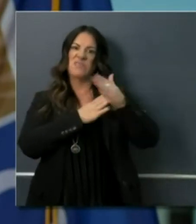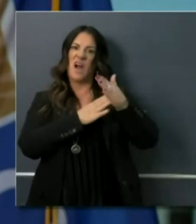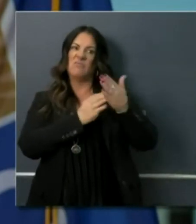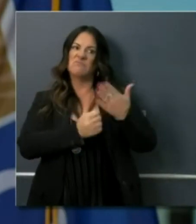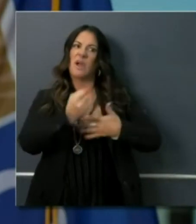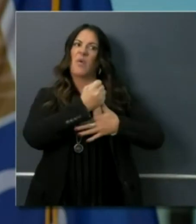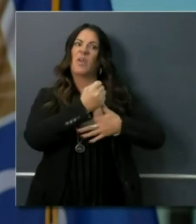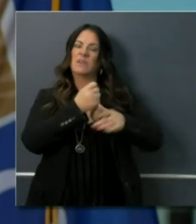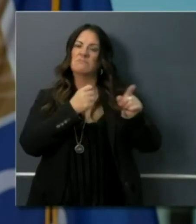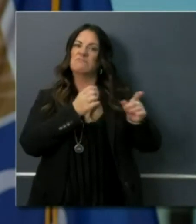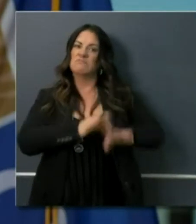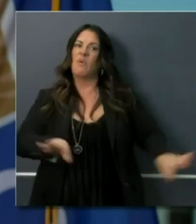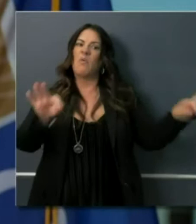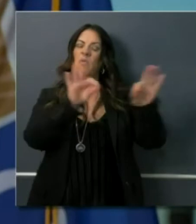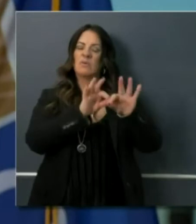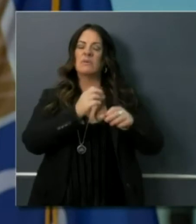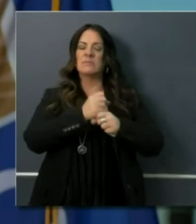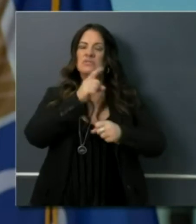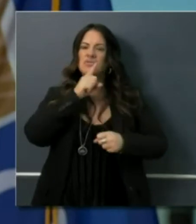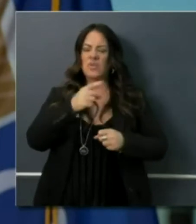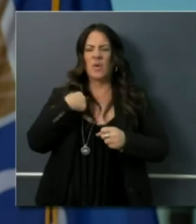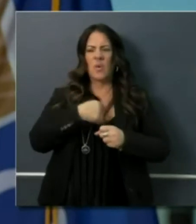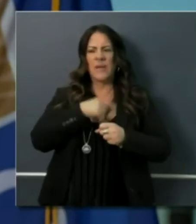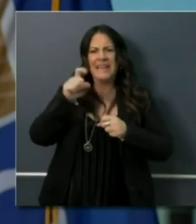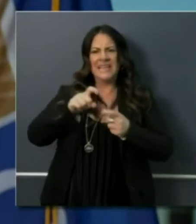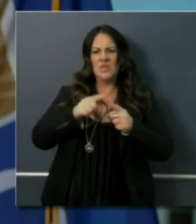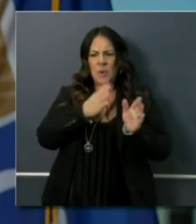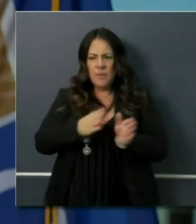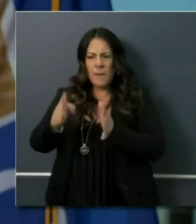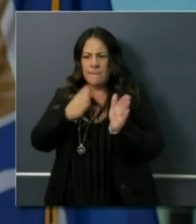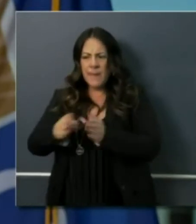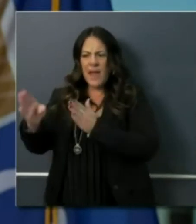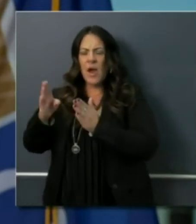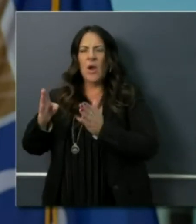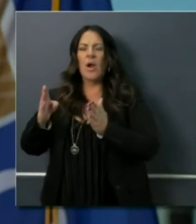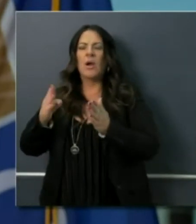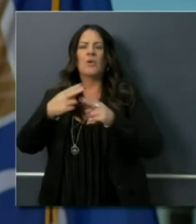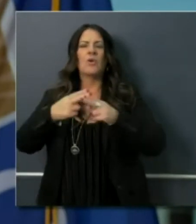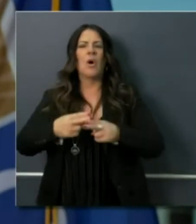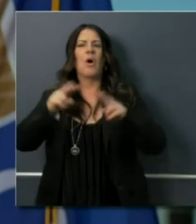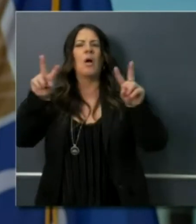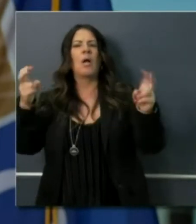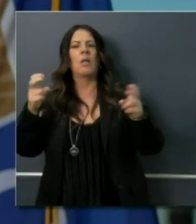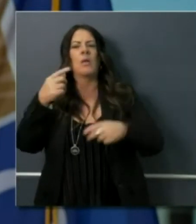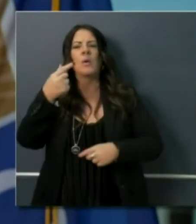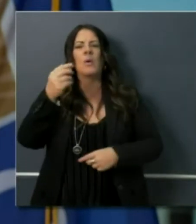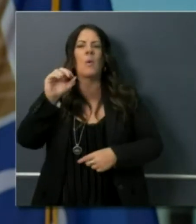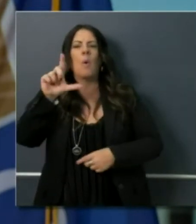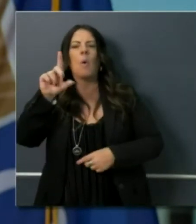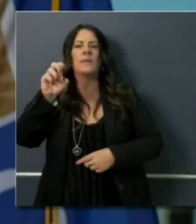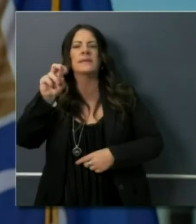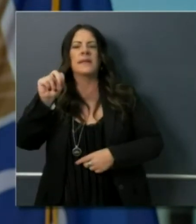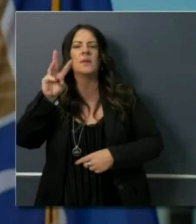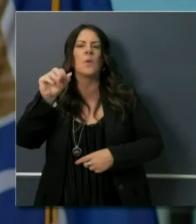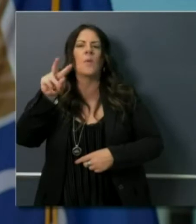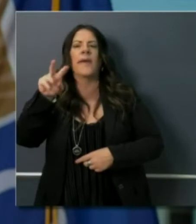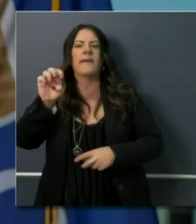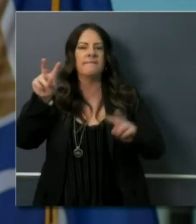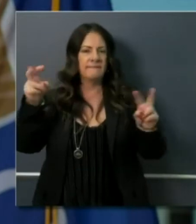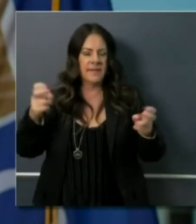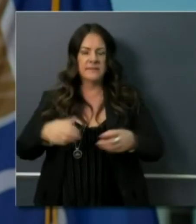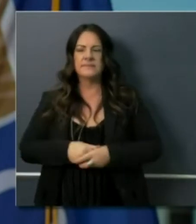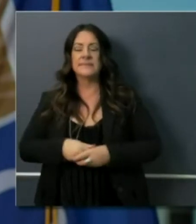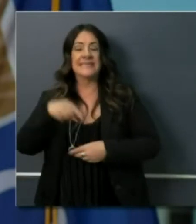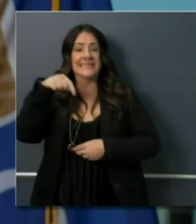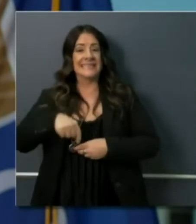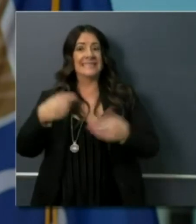and that is preparing for what some have referred to as the golden wave in the state of California. This state has a